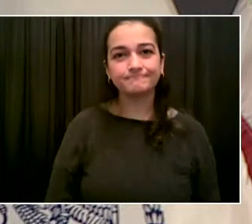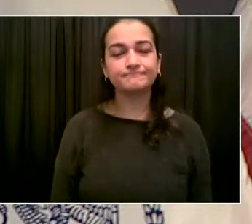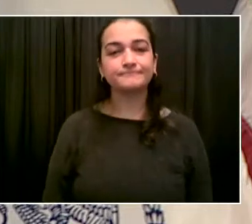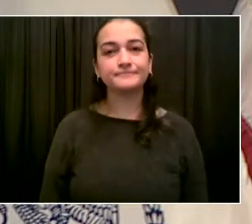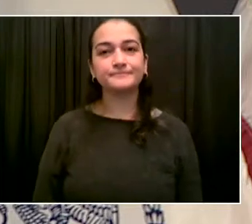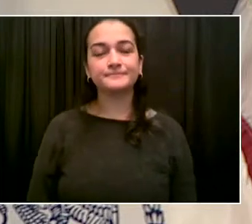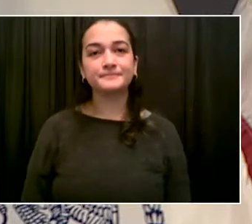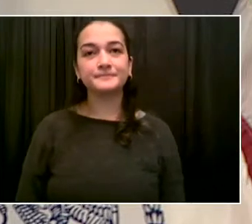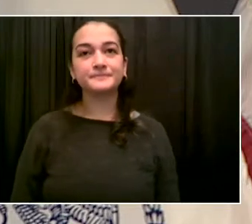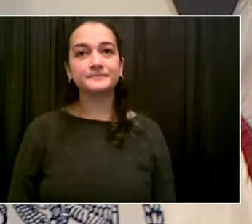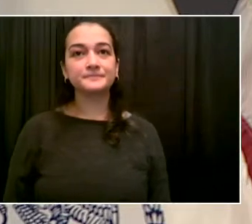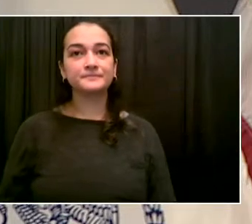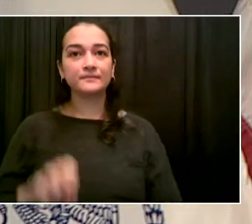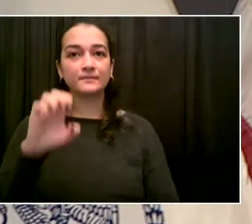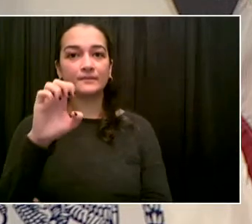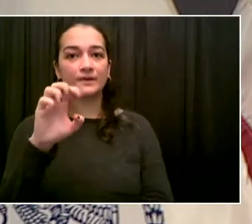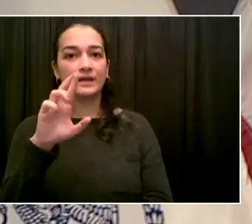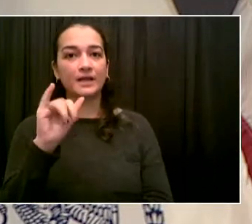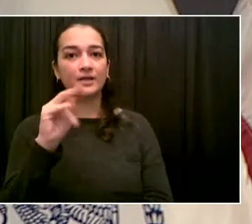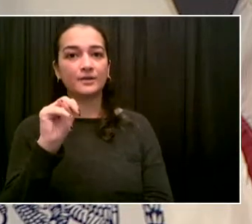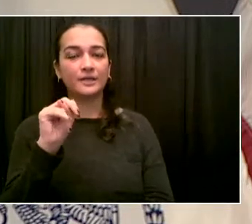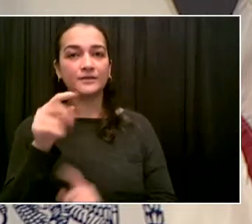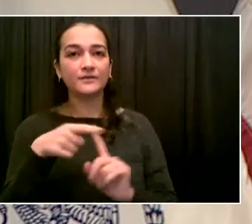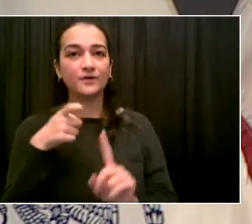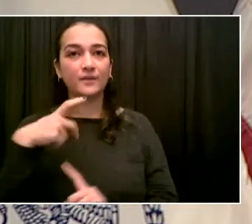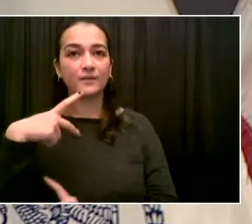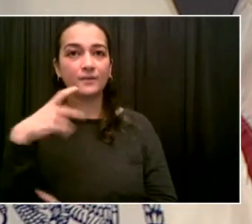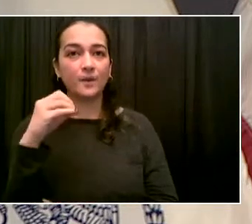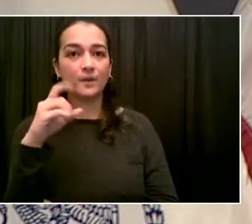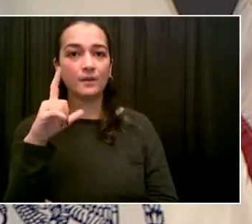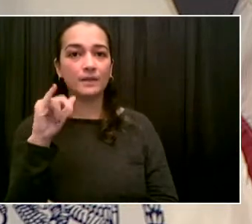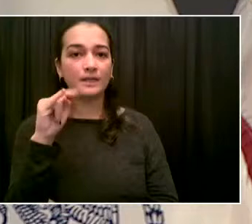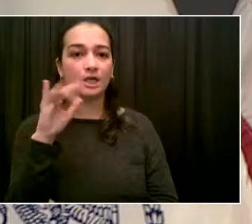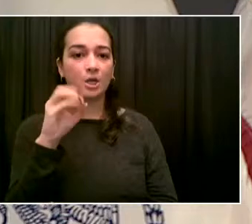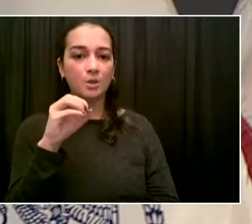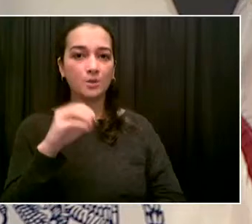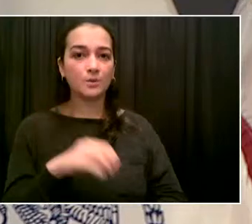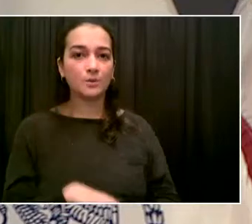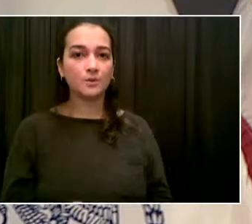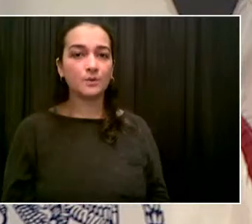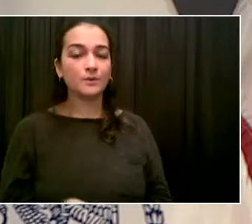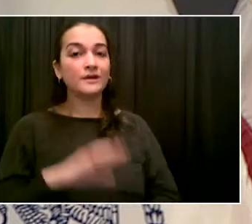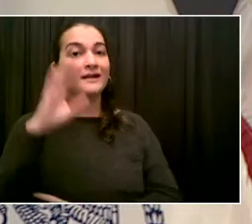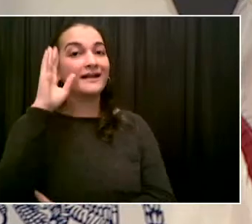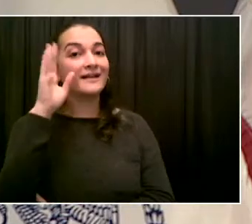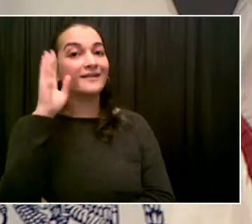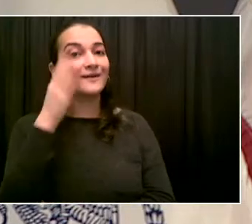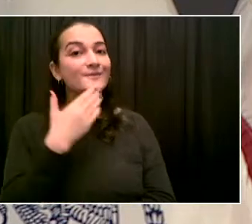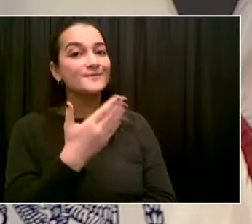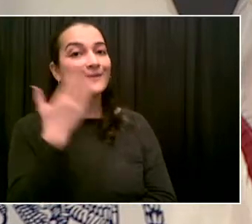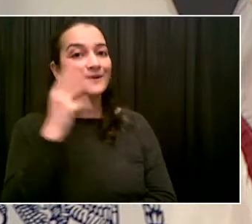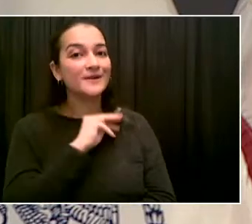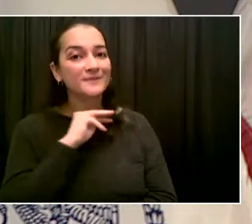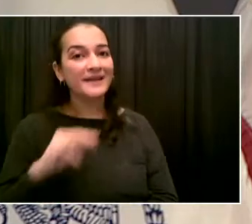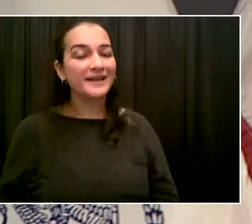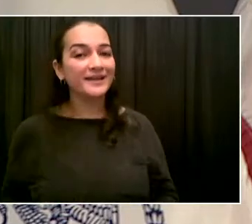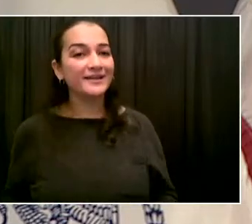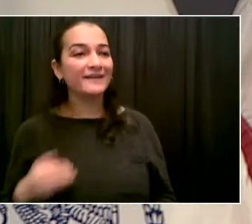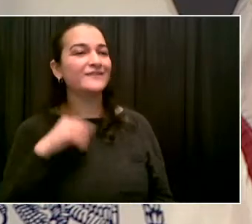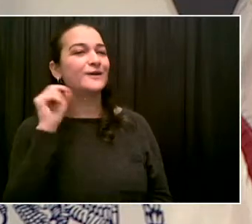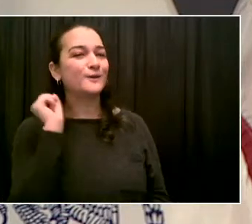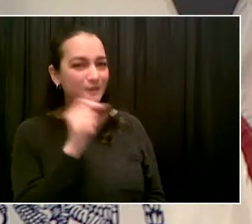Mr. Mayor, I want to ask about the situation at Rikers Island, and in particular, you have signed this